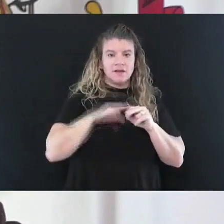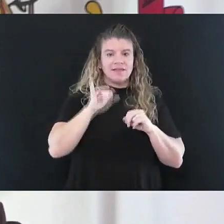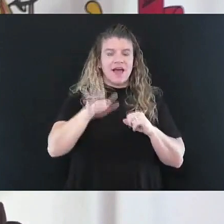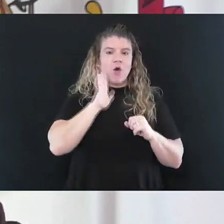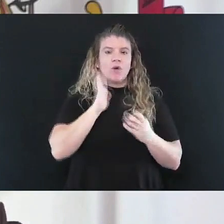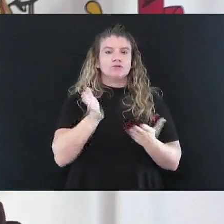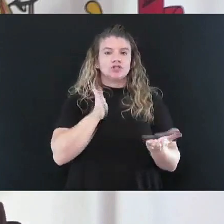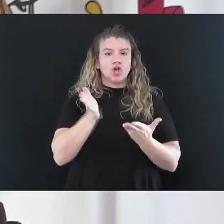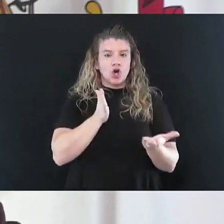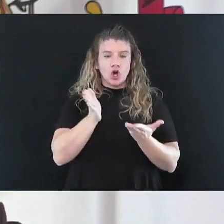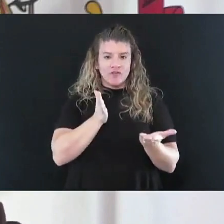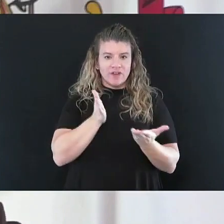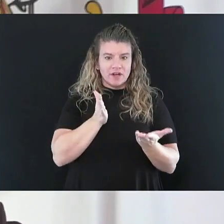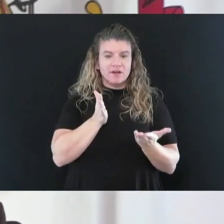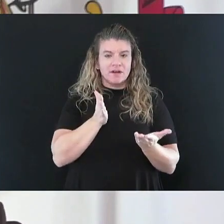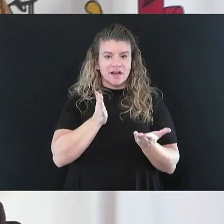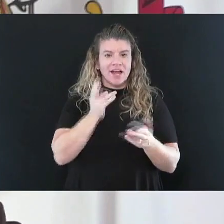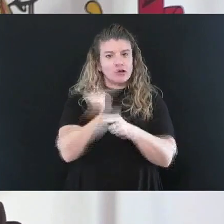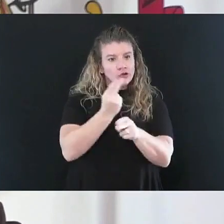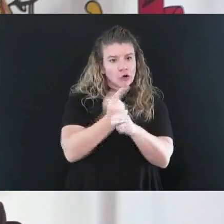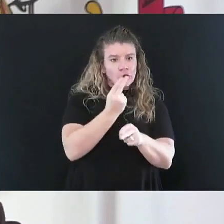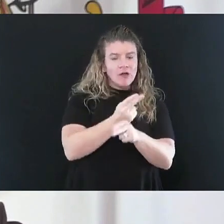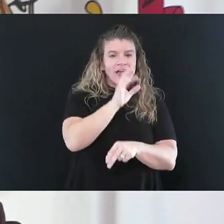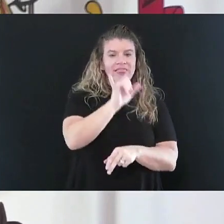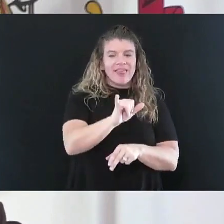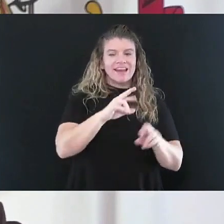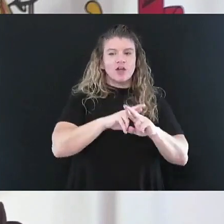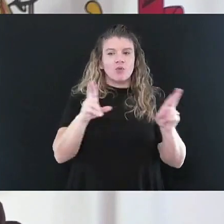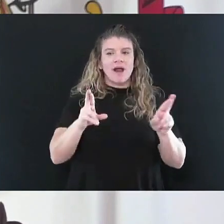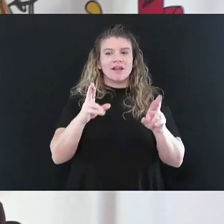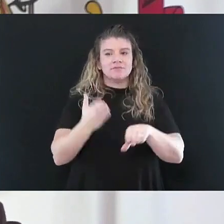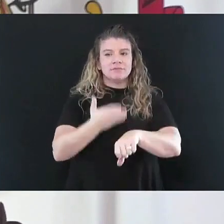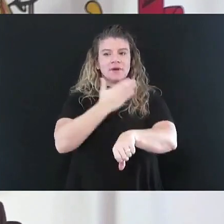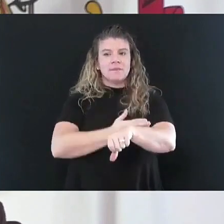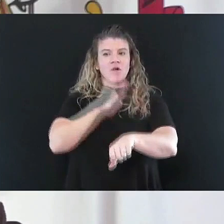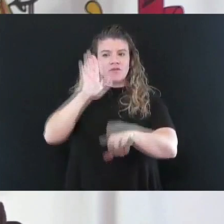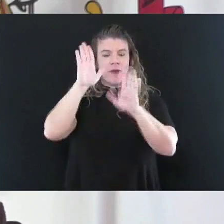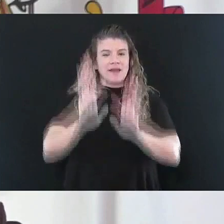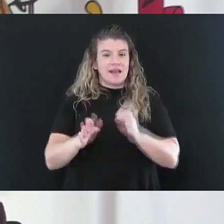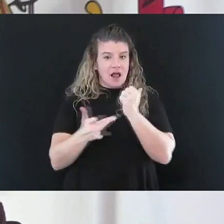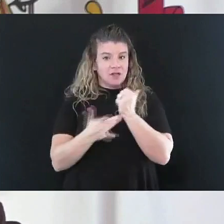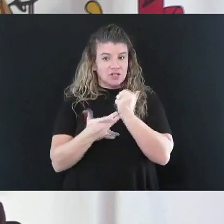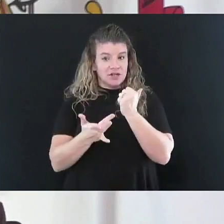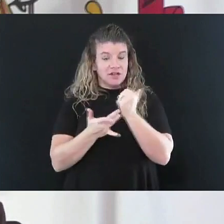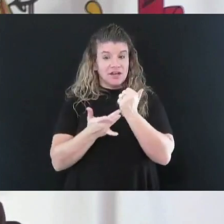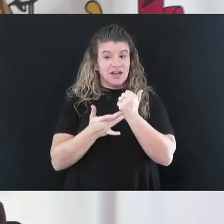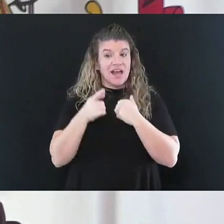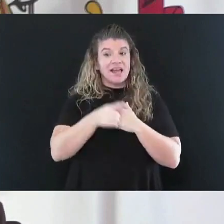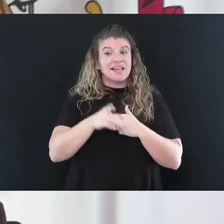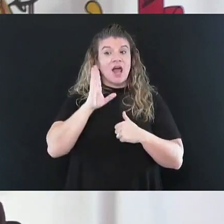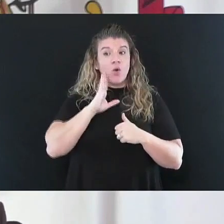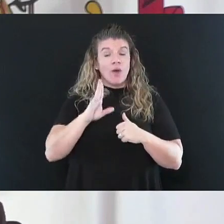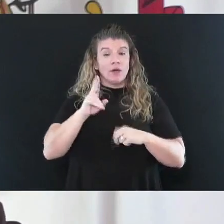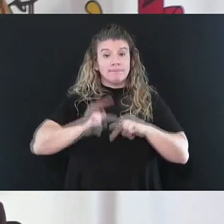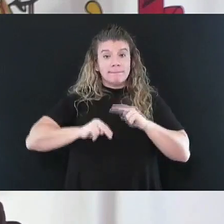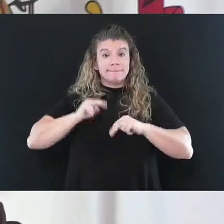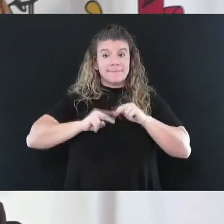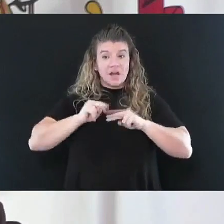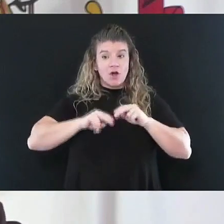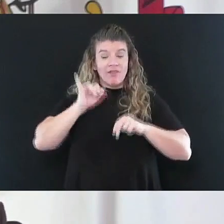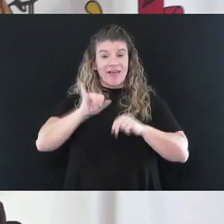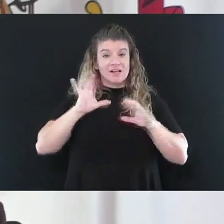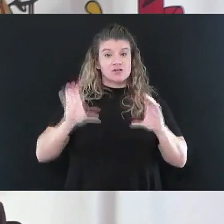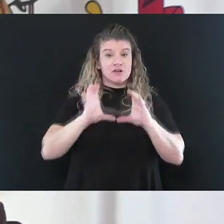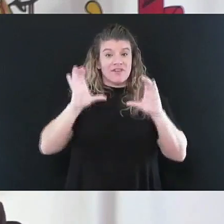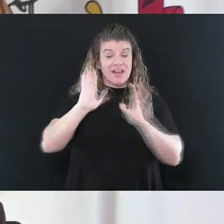serve as the proving ground for this incredible technology. They will build the Hyperloop Certification